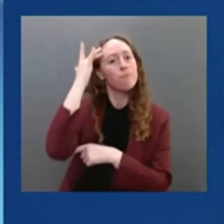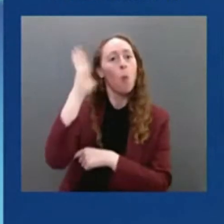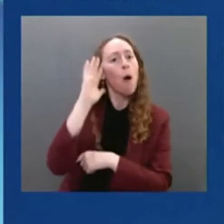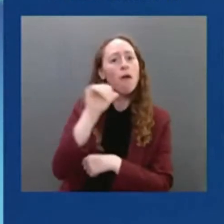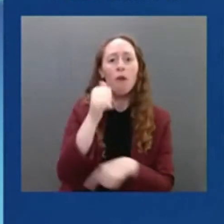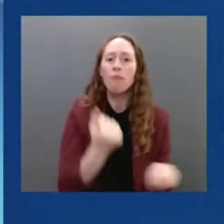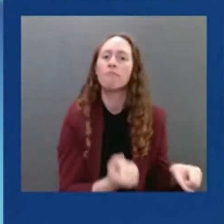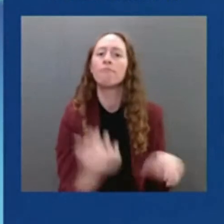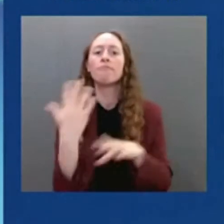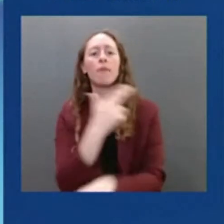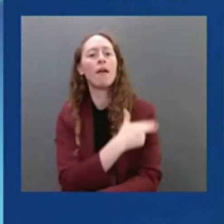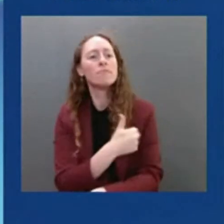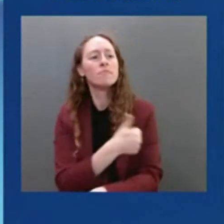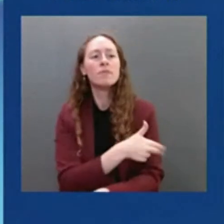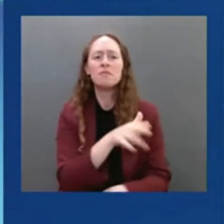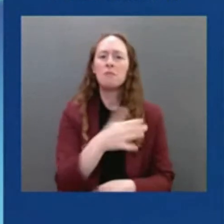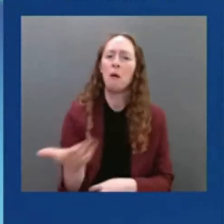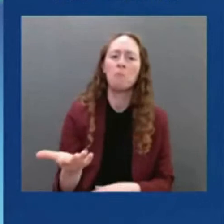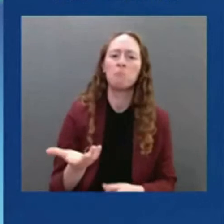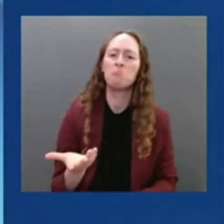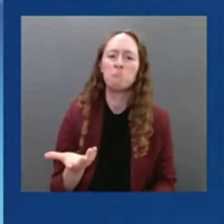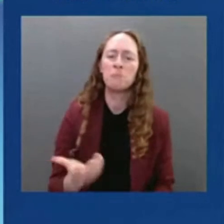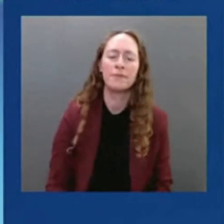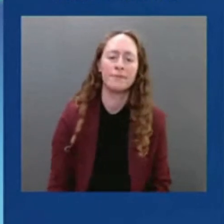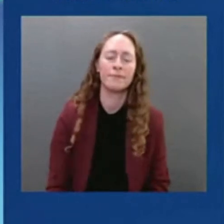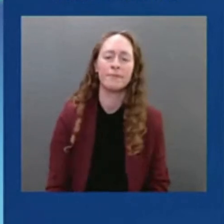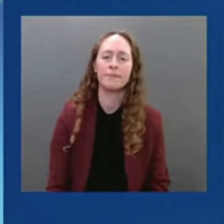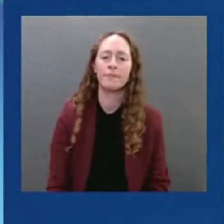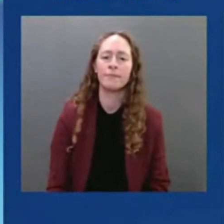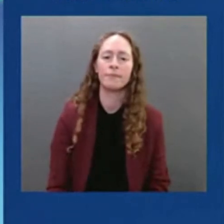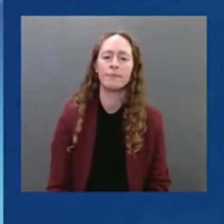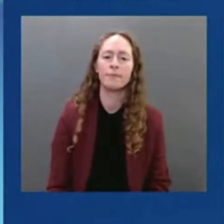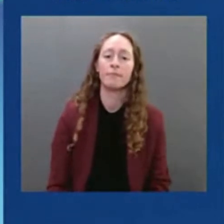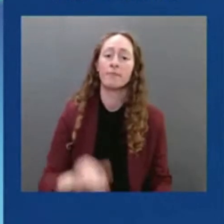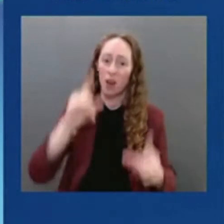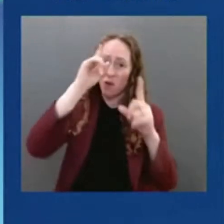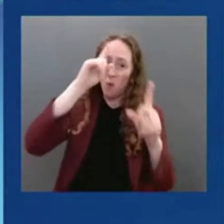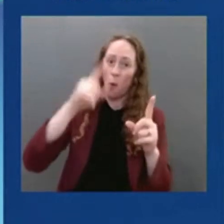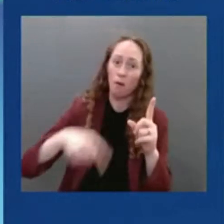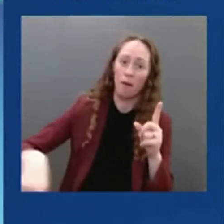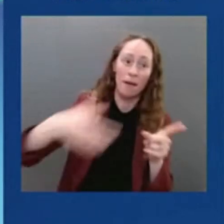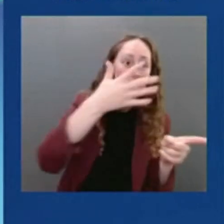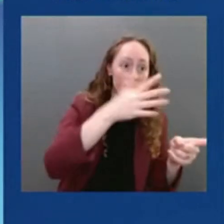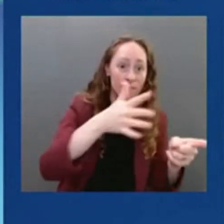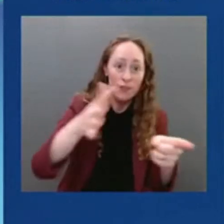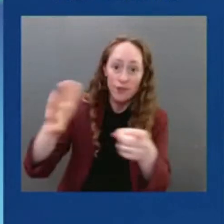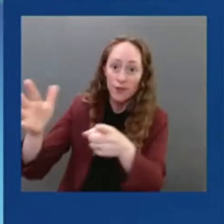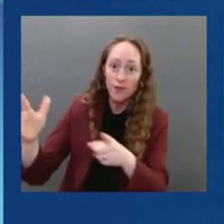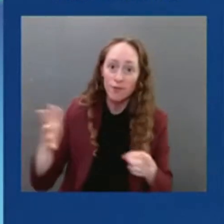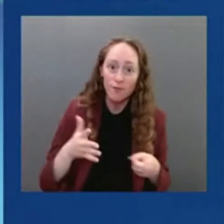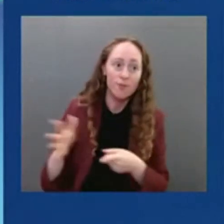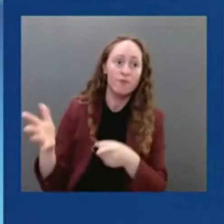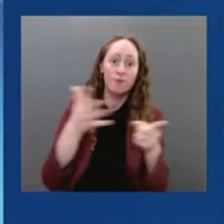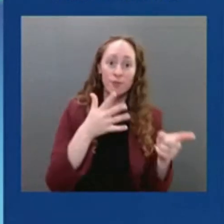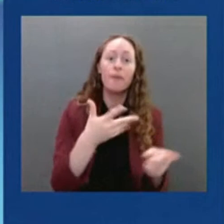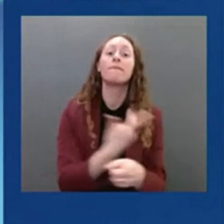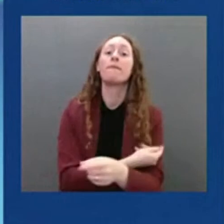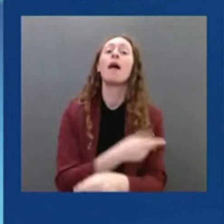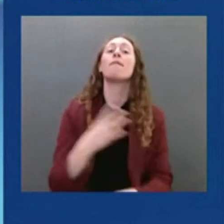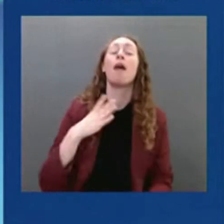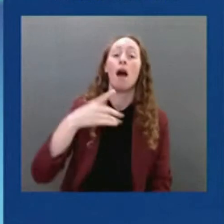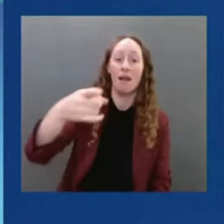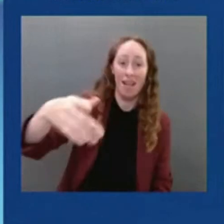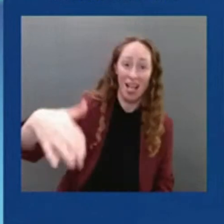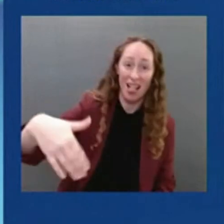as we see BA.5 rise across the country. We encourage all Americans to get vaccinated if they haven't already. Americans